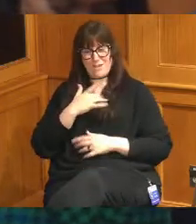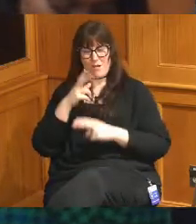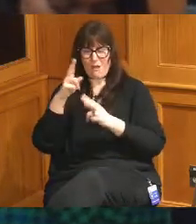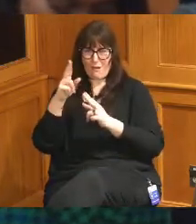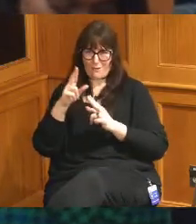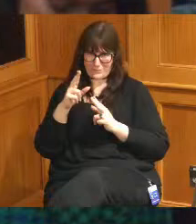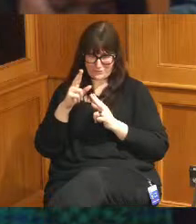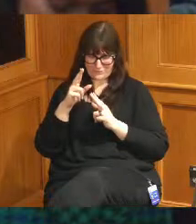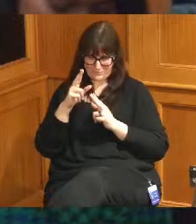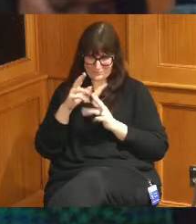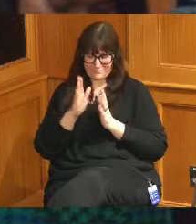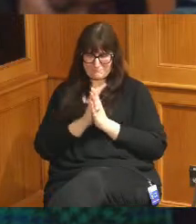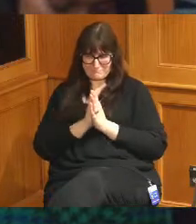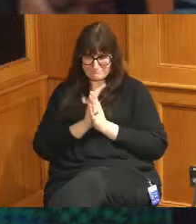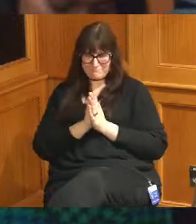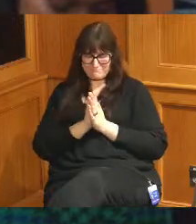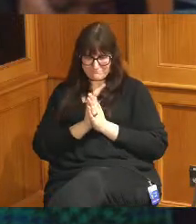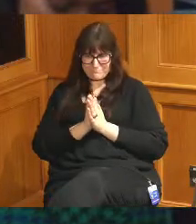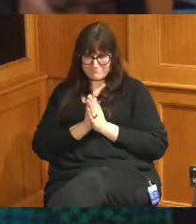humbled.